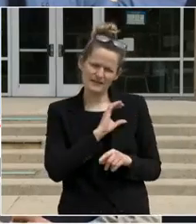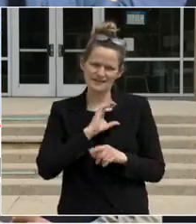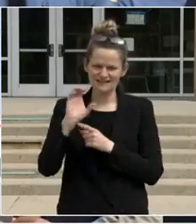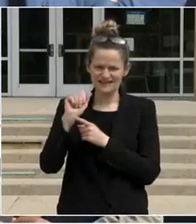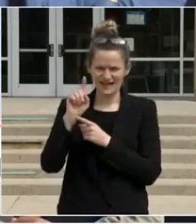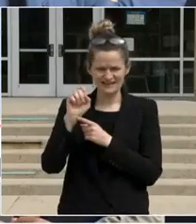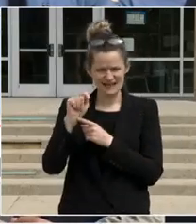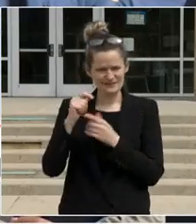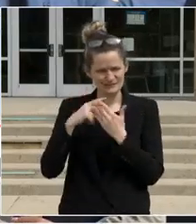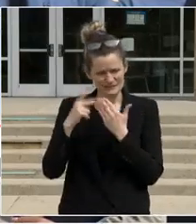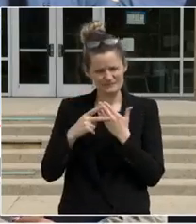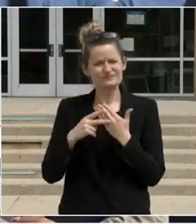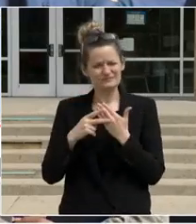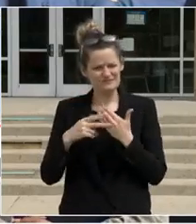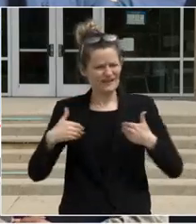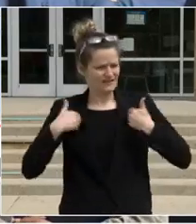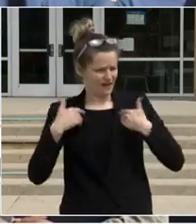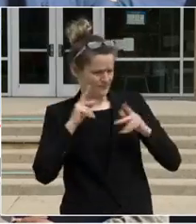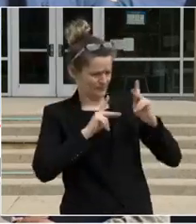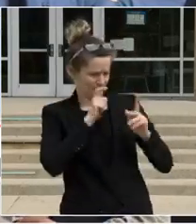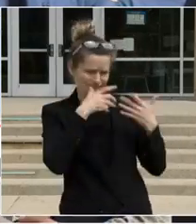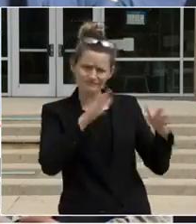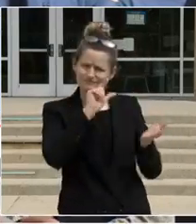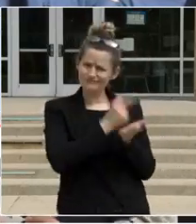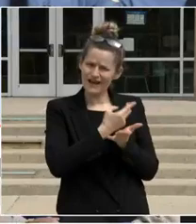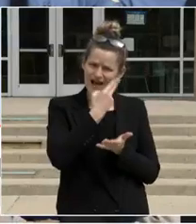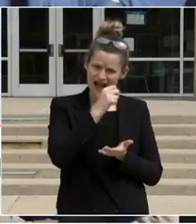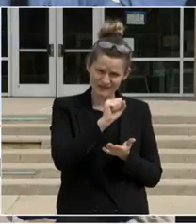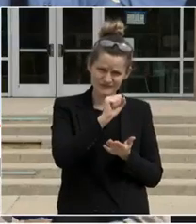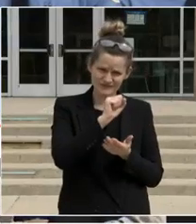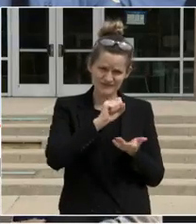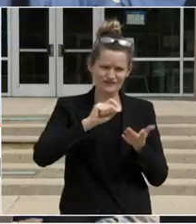they graduate high school, we're starting them out with a salary of